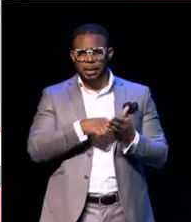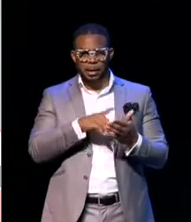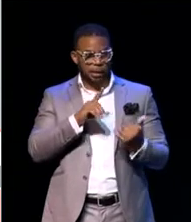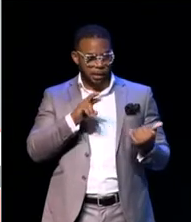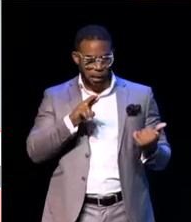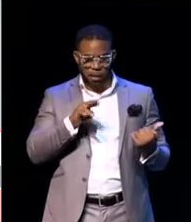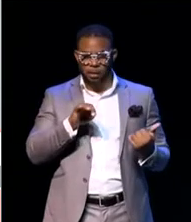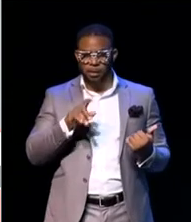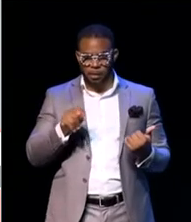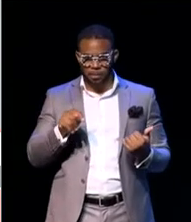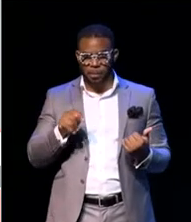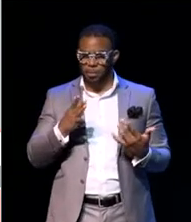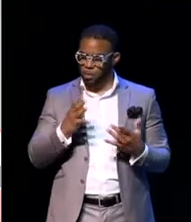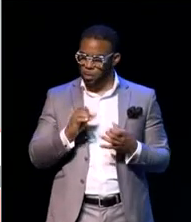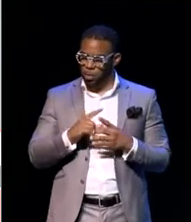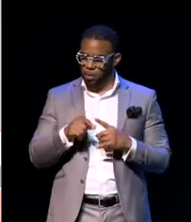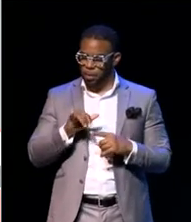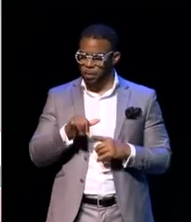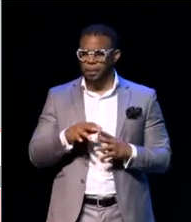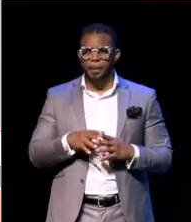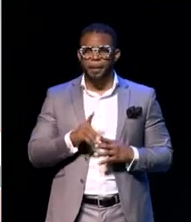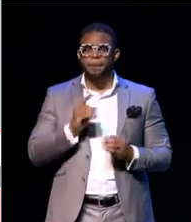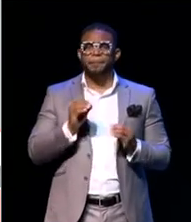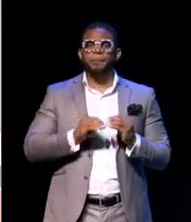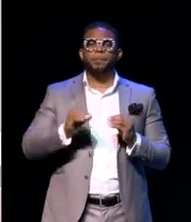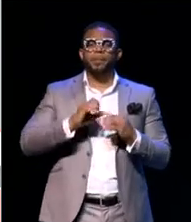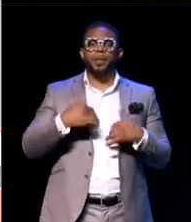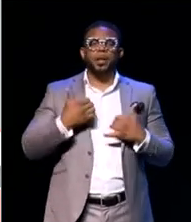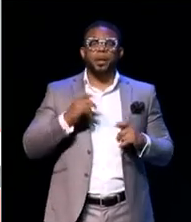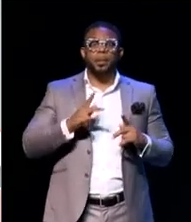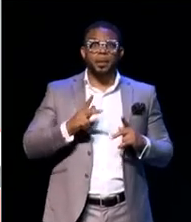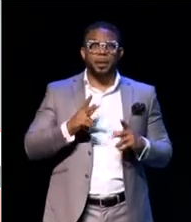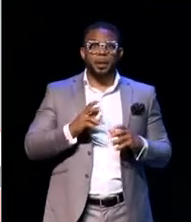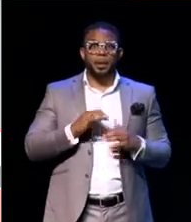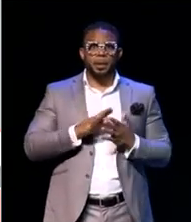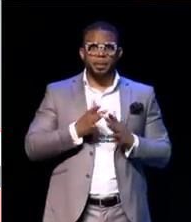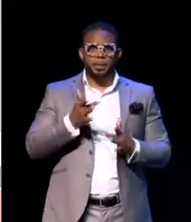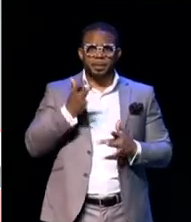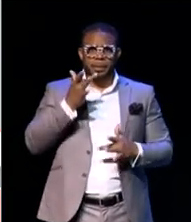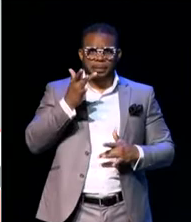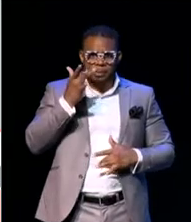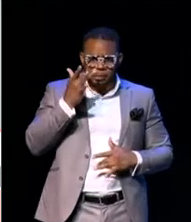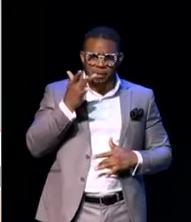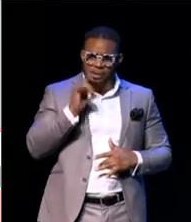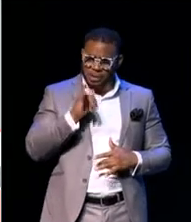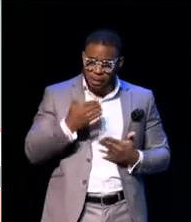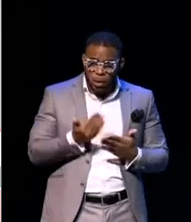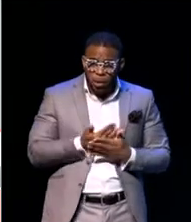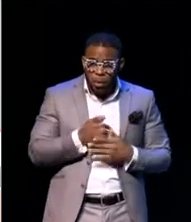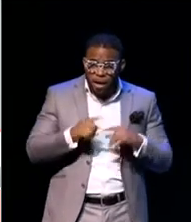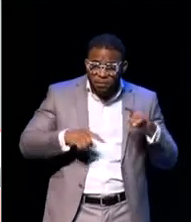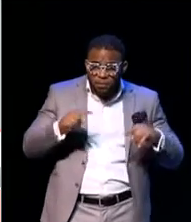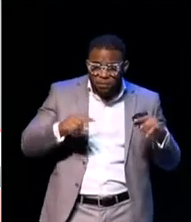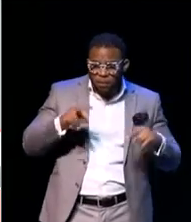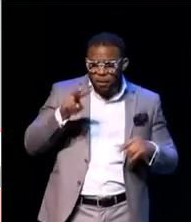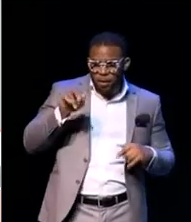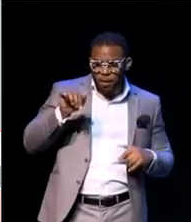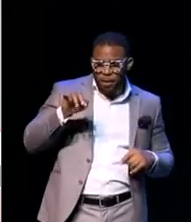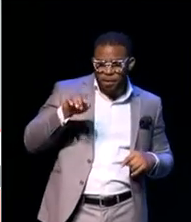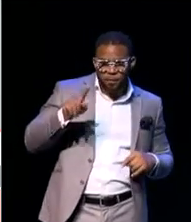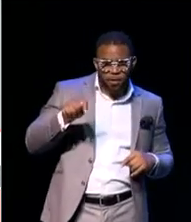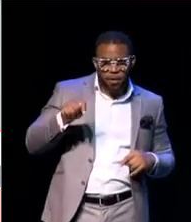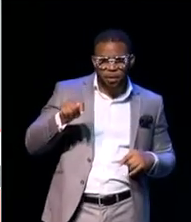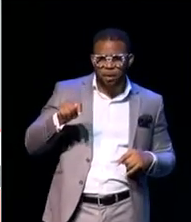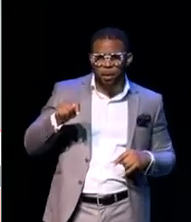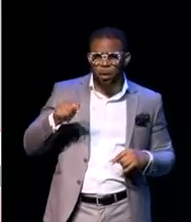Dr. Nesbitt may want to talk about this, is more and more younger people are getting really sick. Is this a new variant?